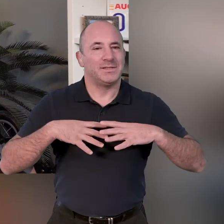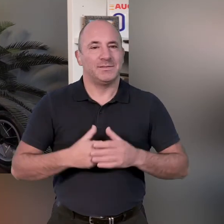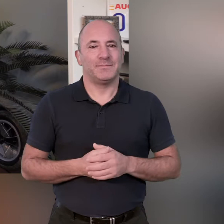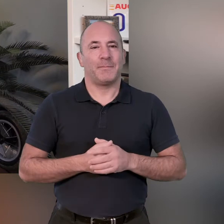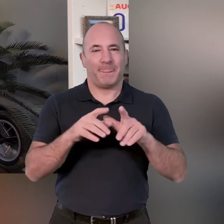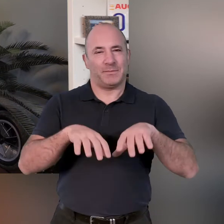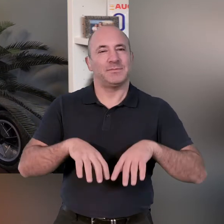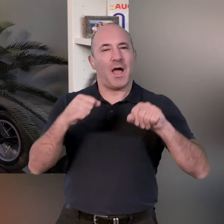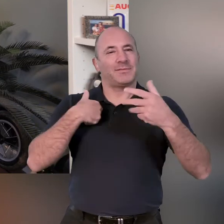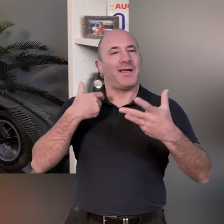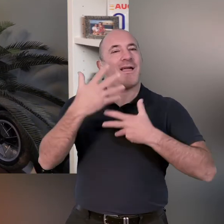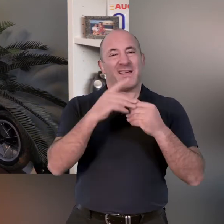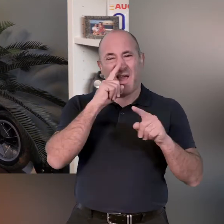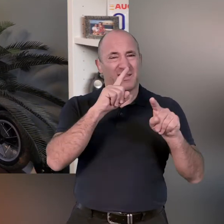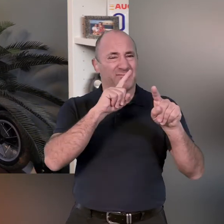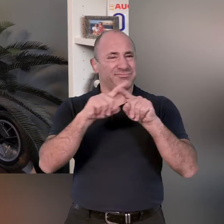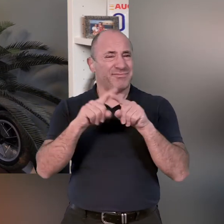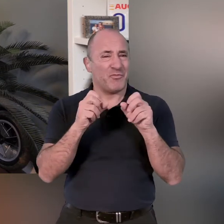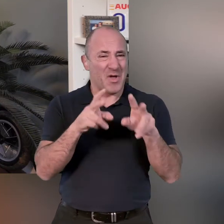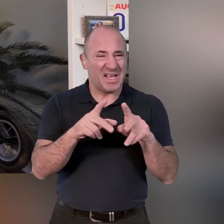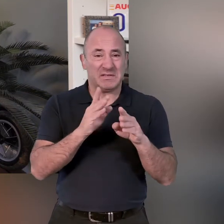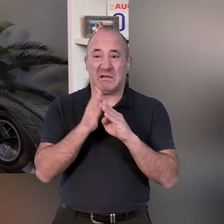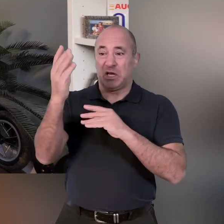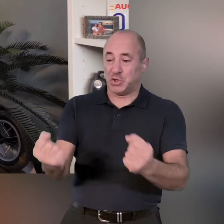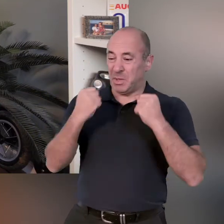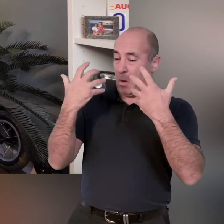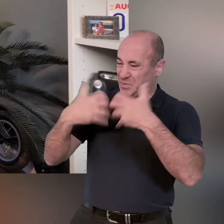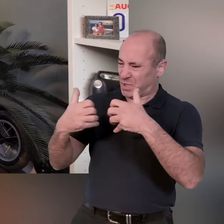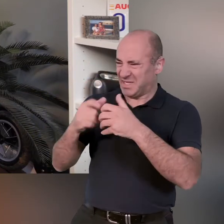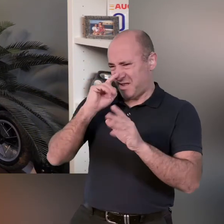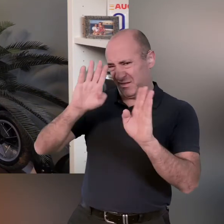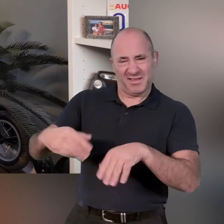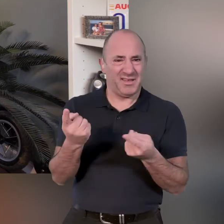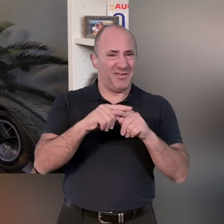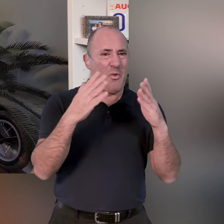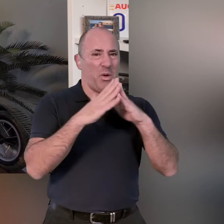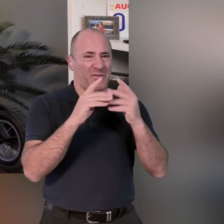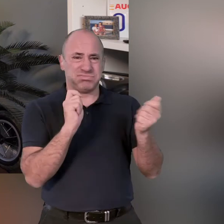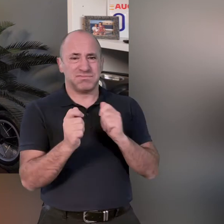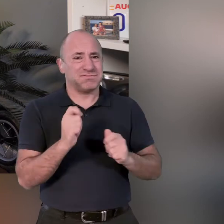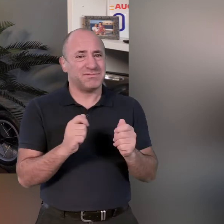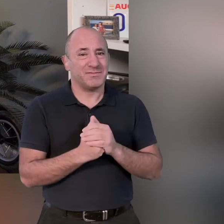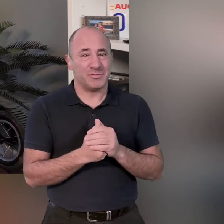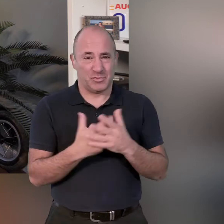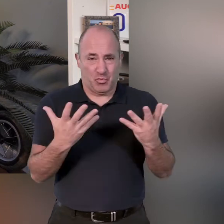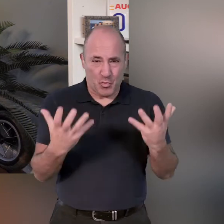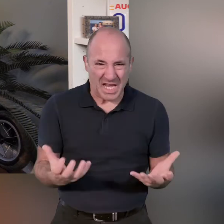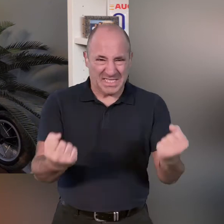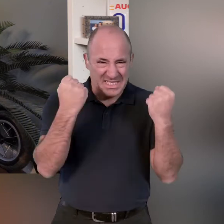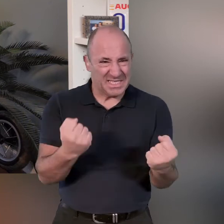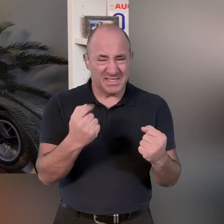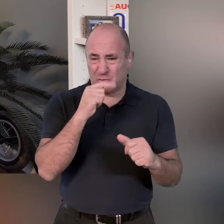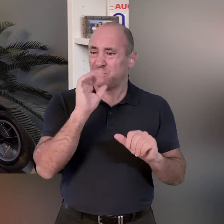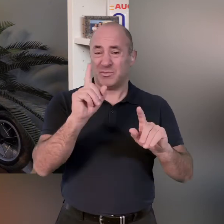Now, in the beginning, I mentioned that you can do resistance training in a lot of different ways, and using machines in the gym. It's not just all about weights.